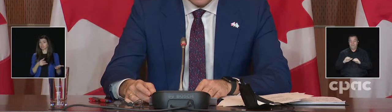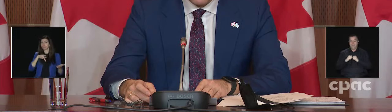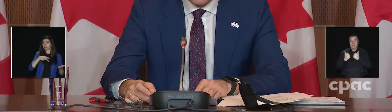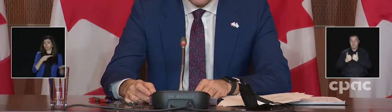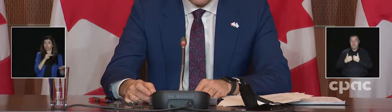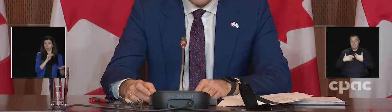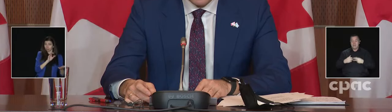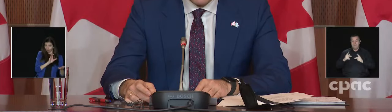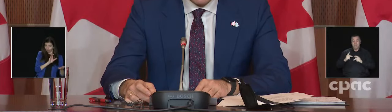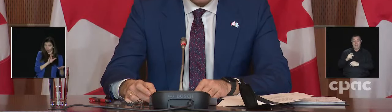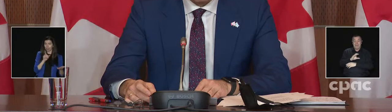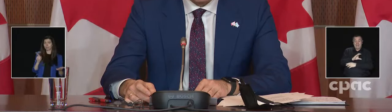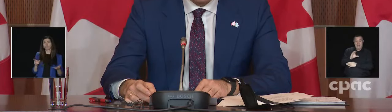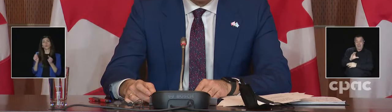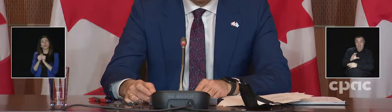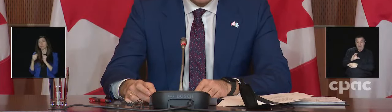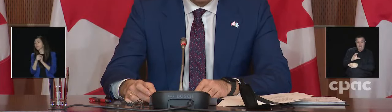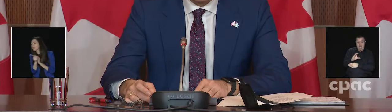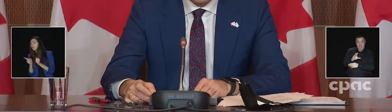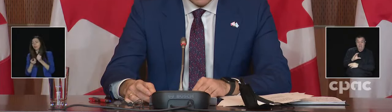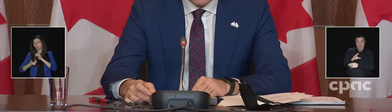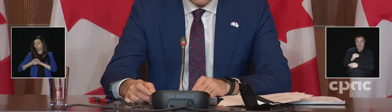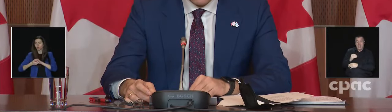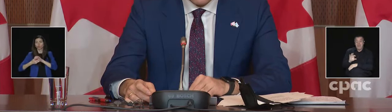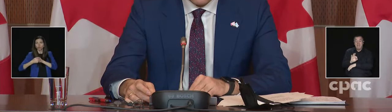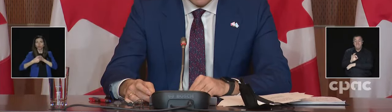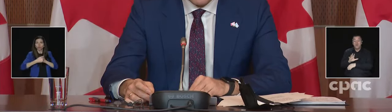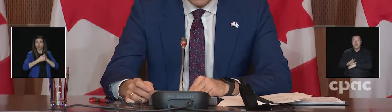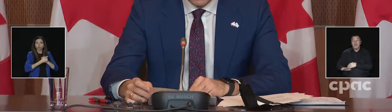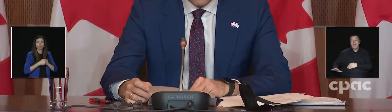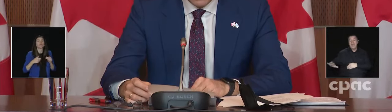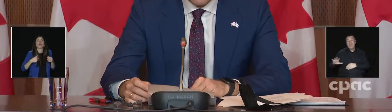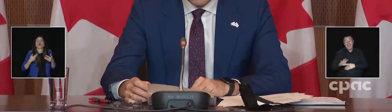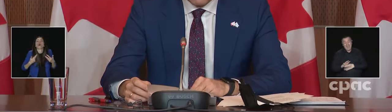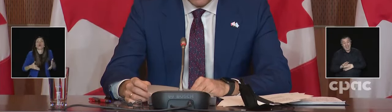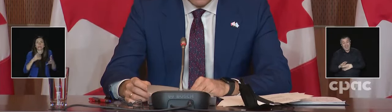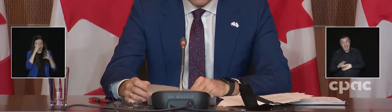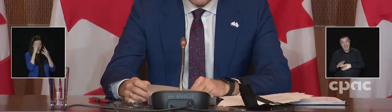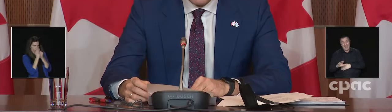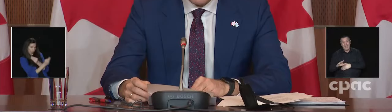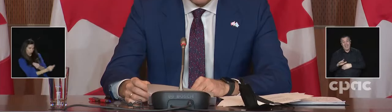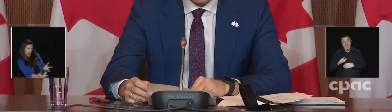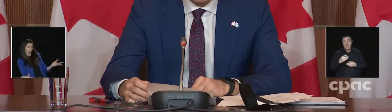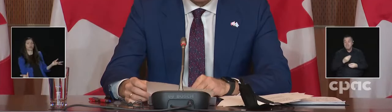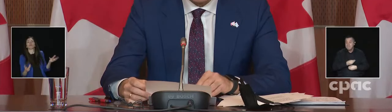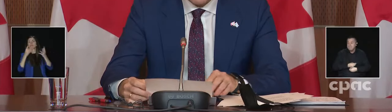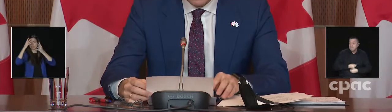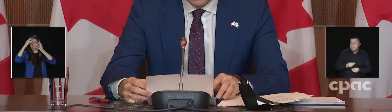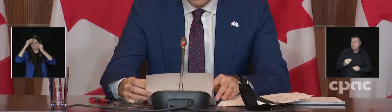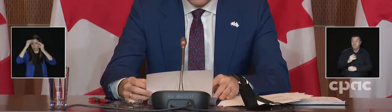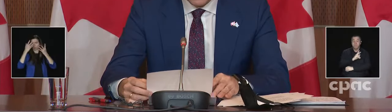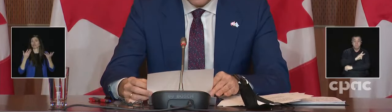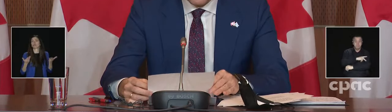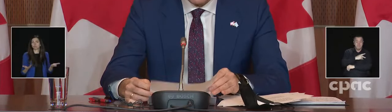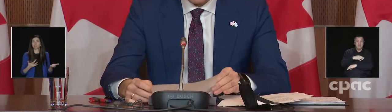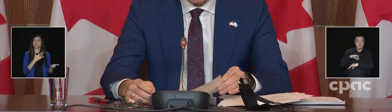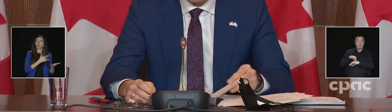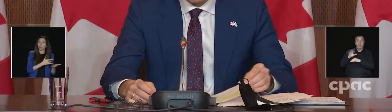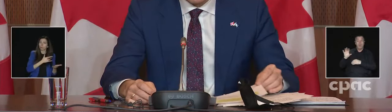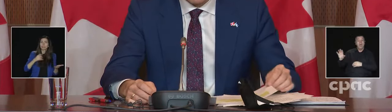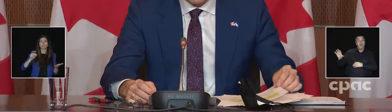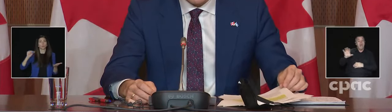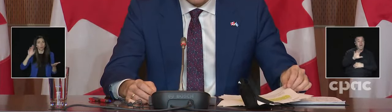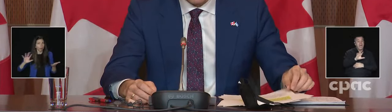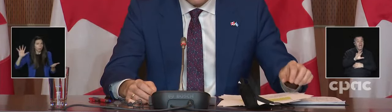and its officials have provided provinces and territories with preliminary interim considerations